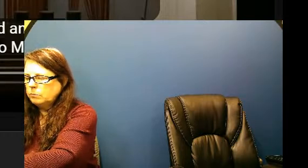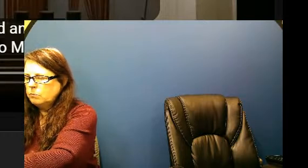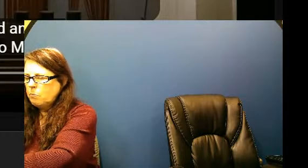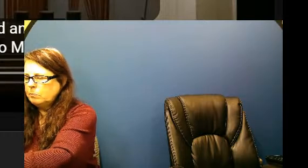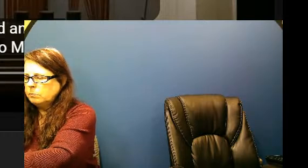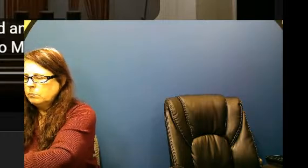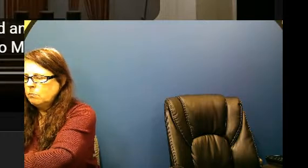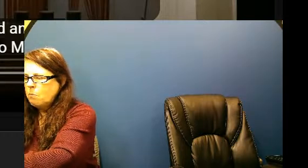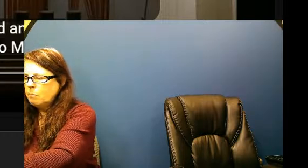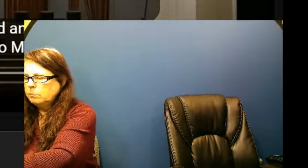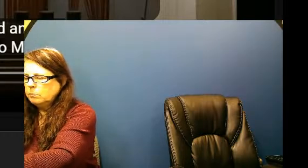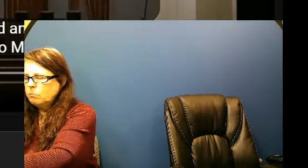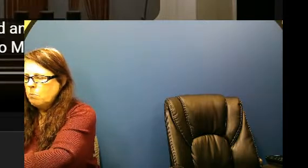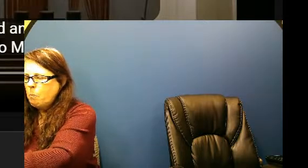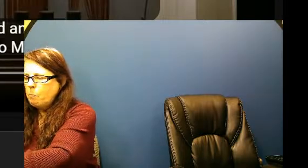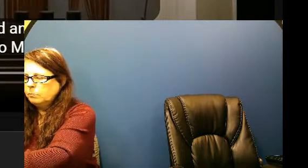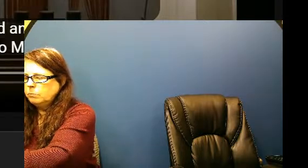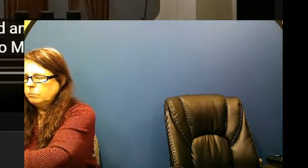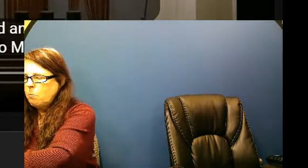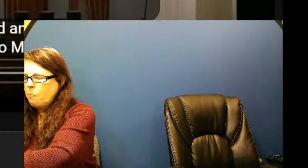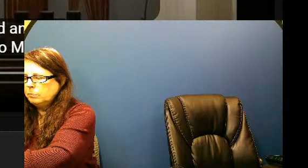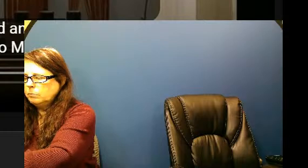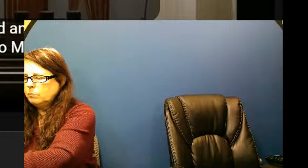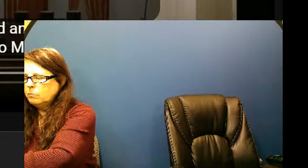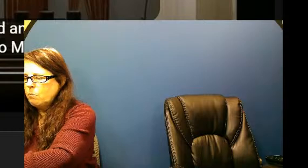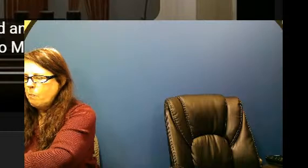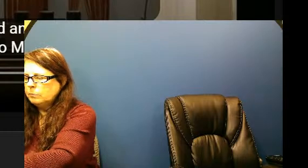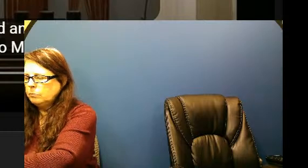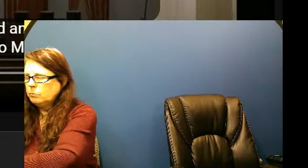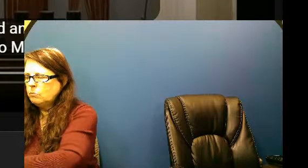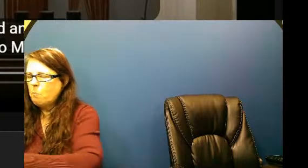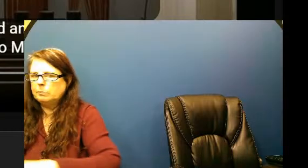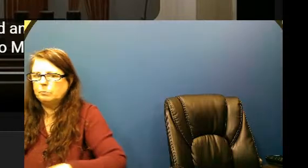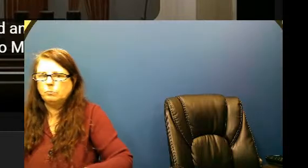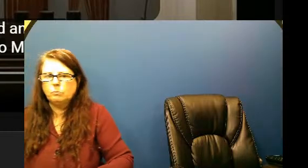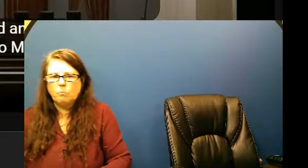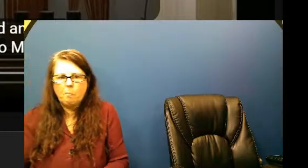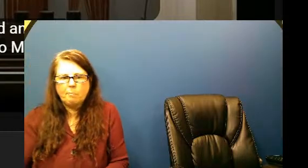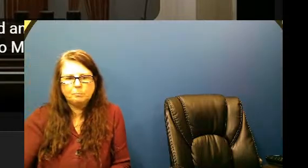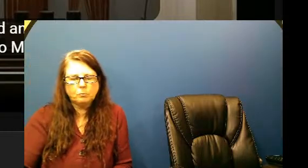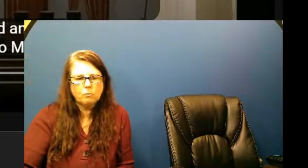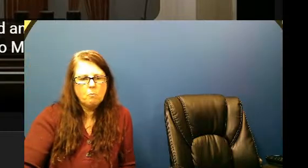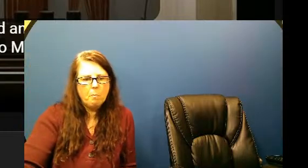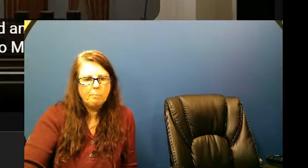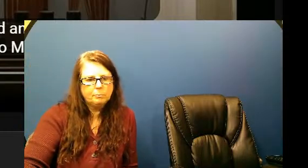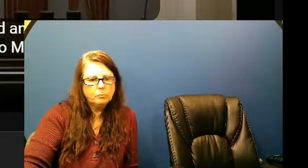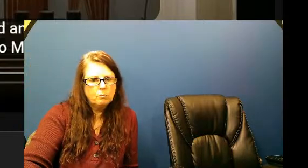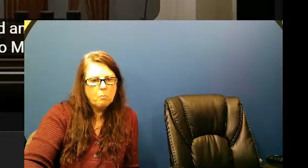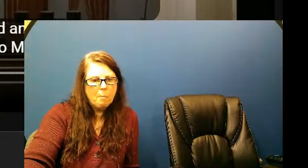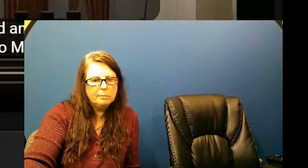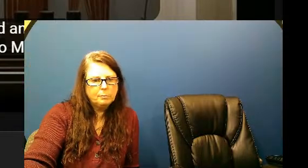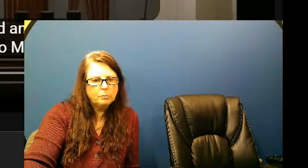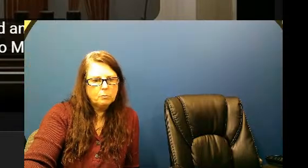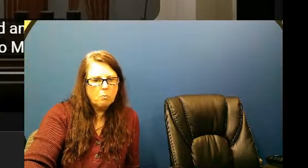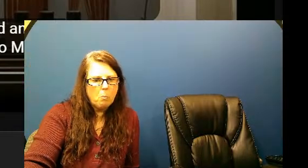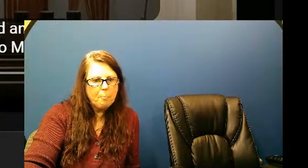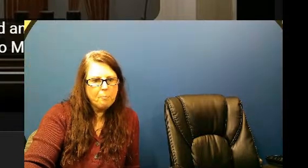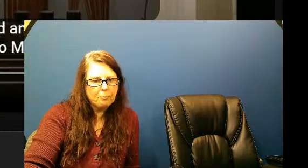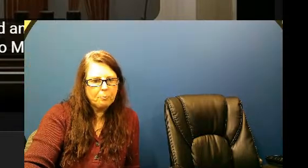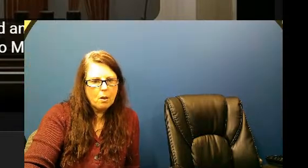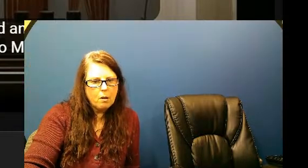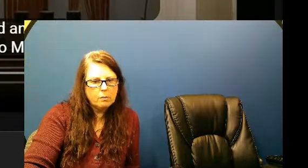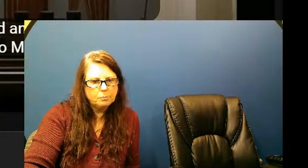alerting Americans that there is covert content manipulation possibility, putting aside the data collection part